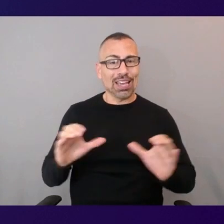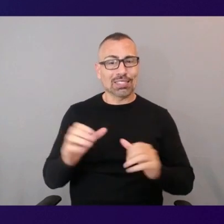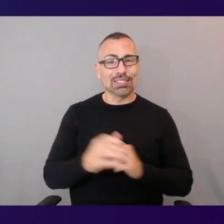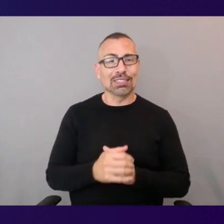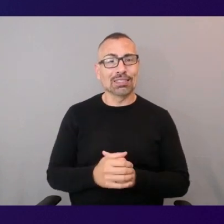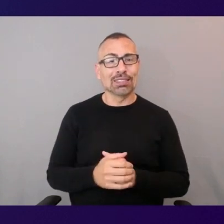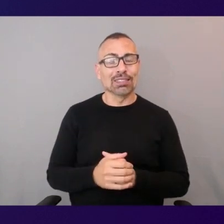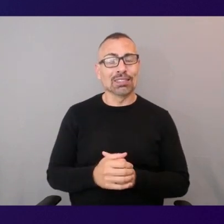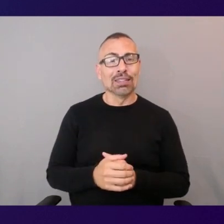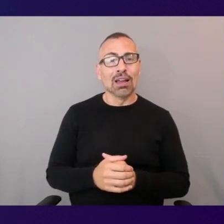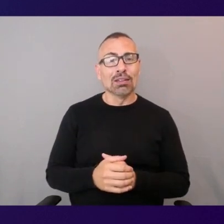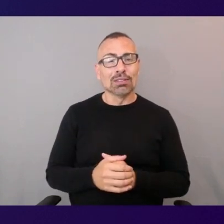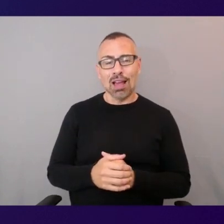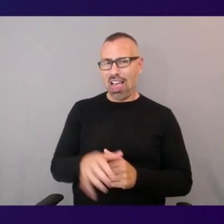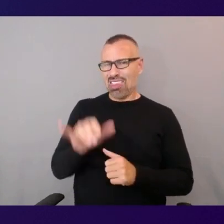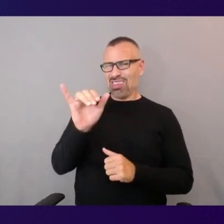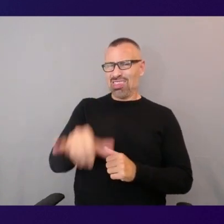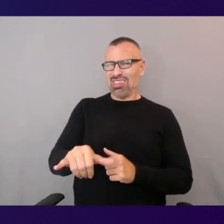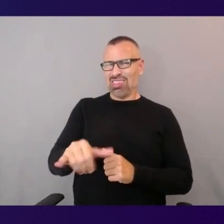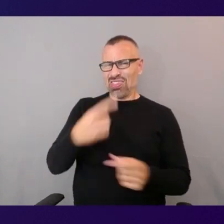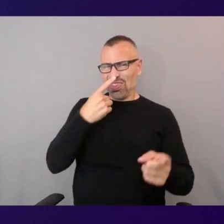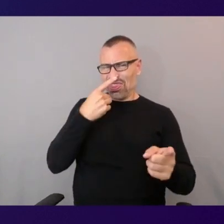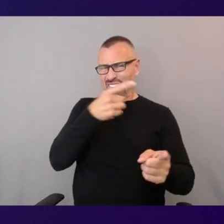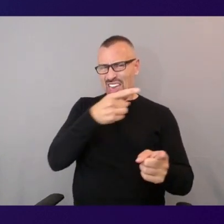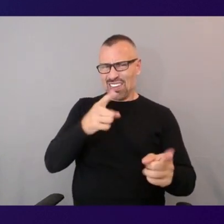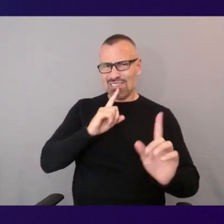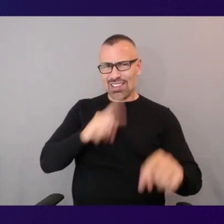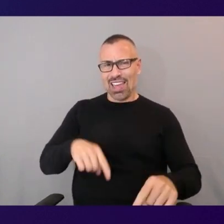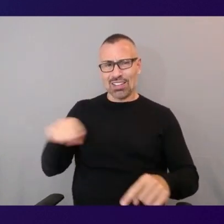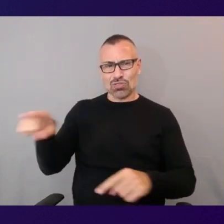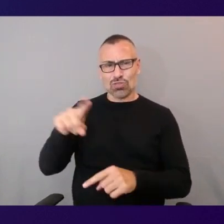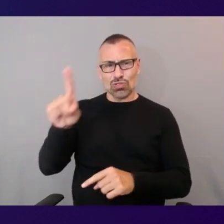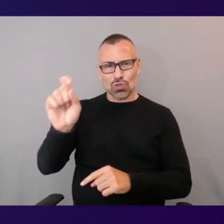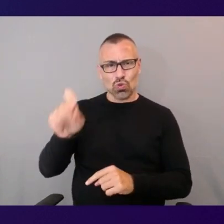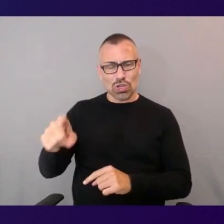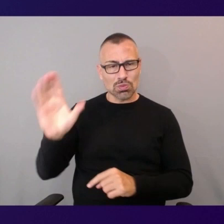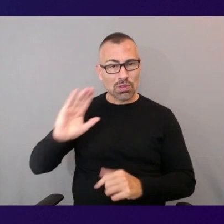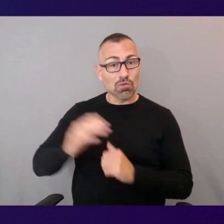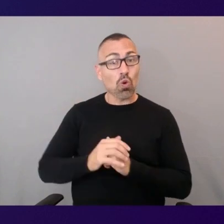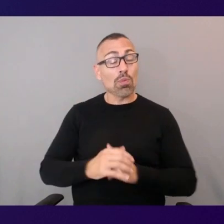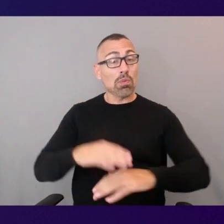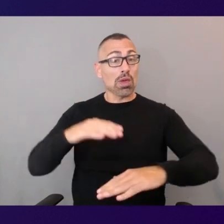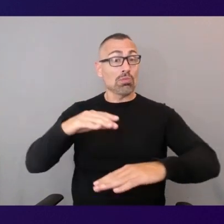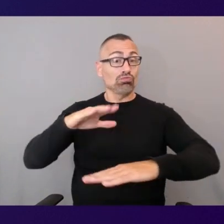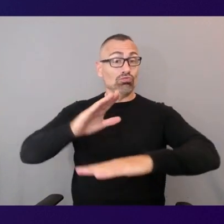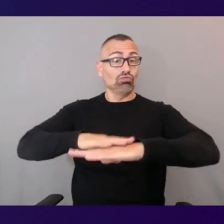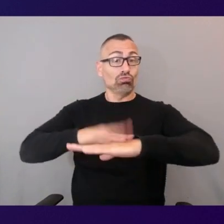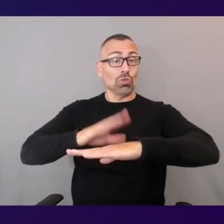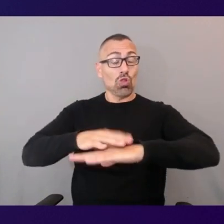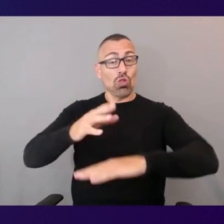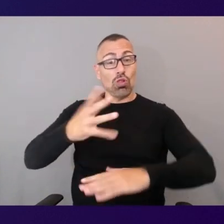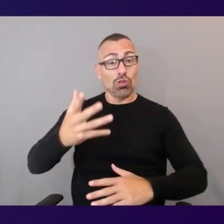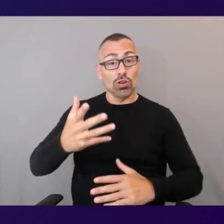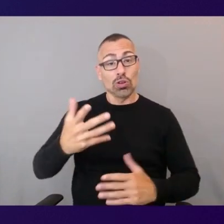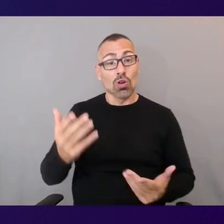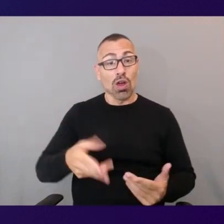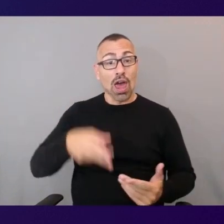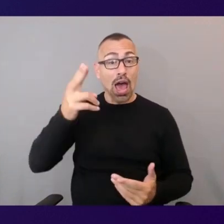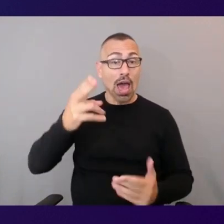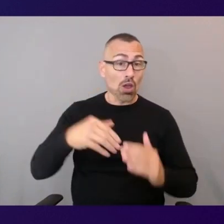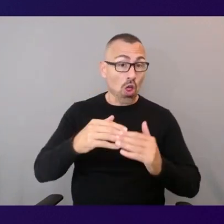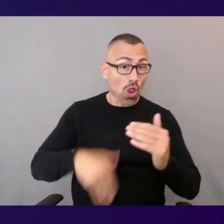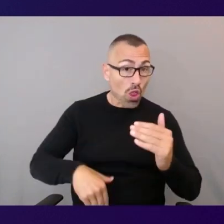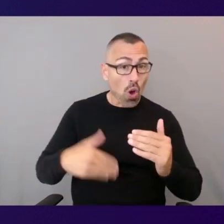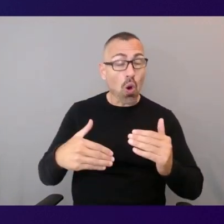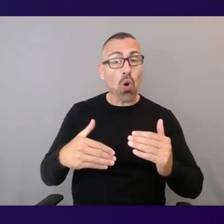Like maybe can we alert on high latency on certain examples, and maybe spin up a new instance in a different availability zone,